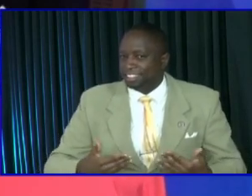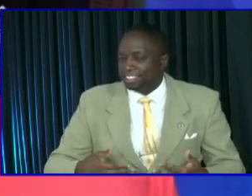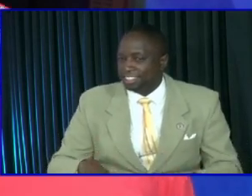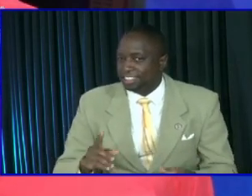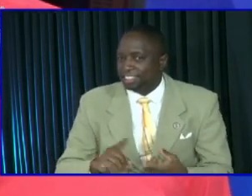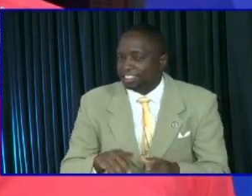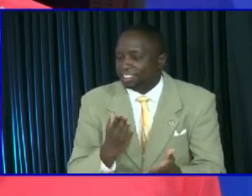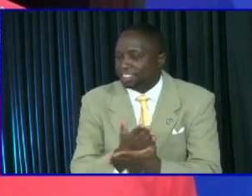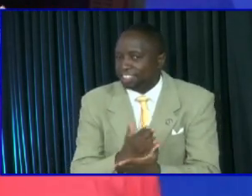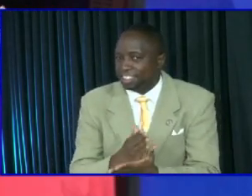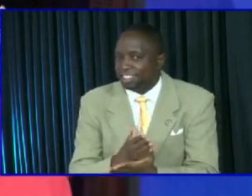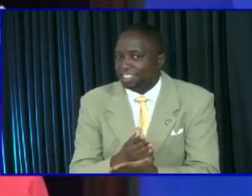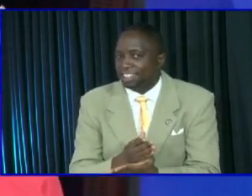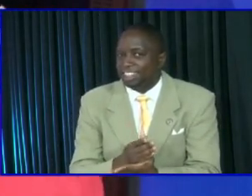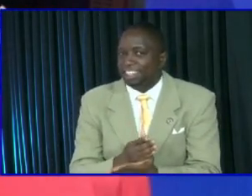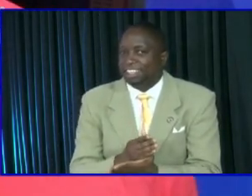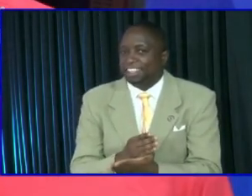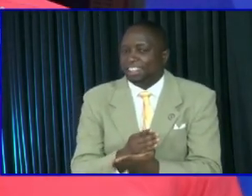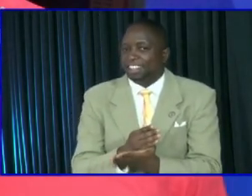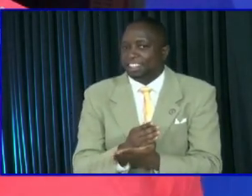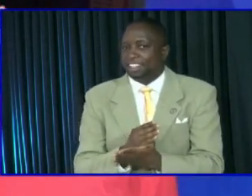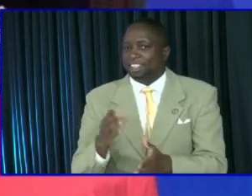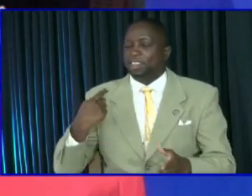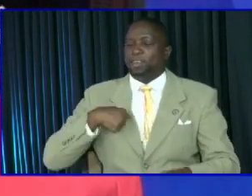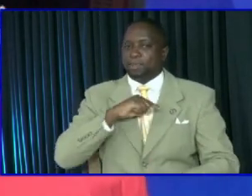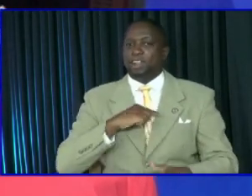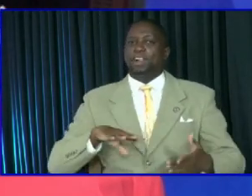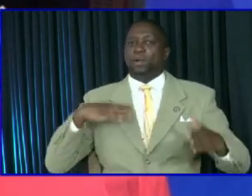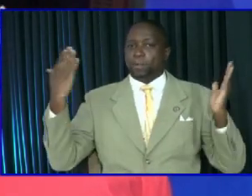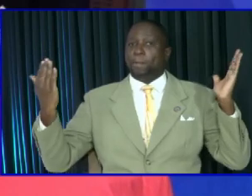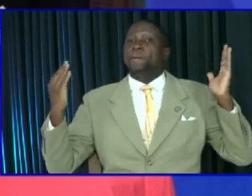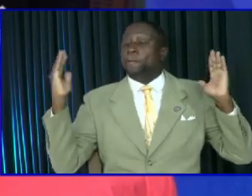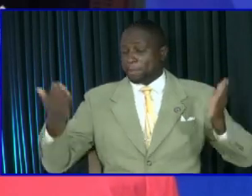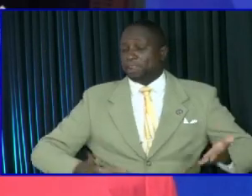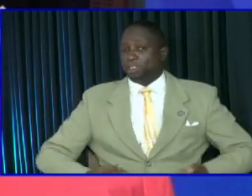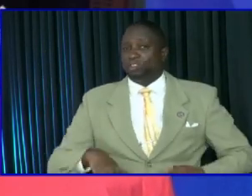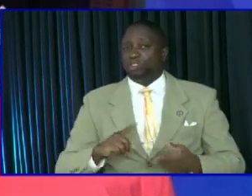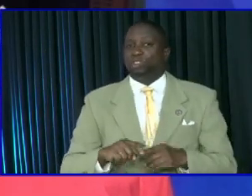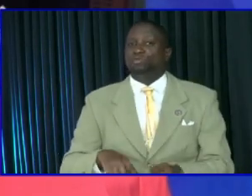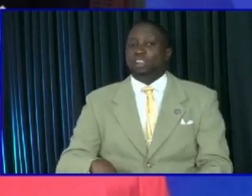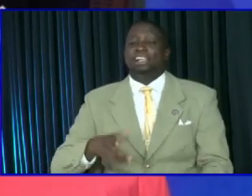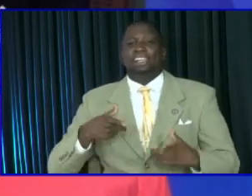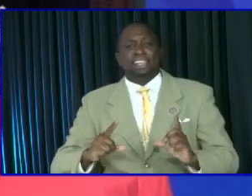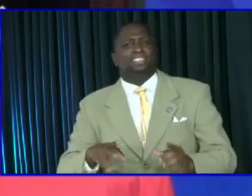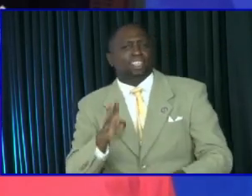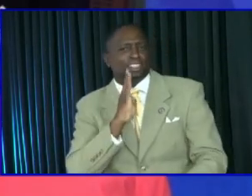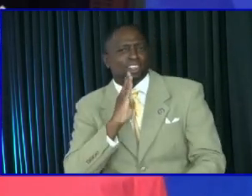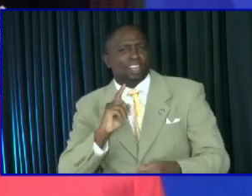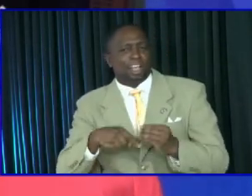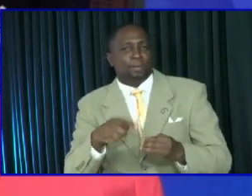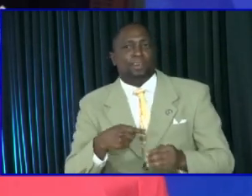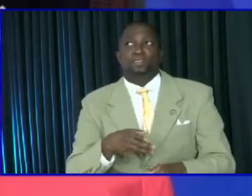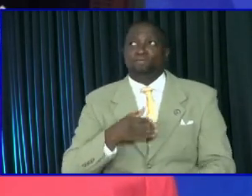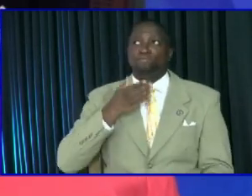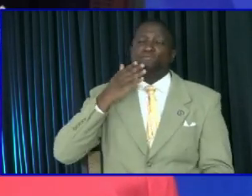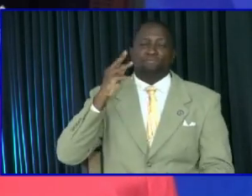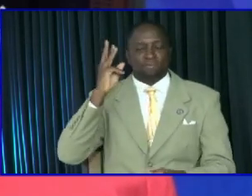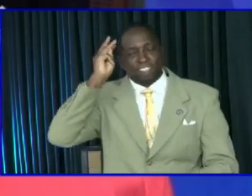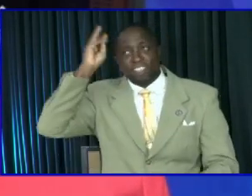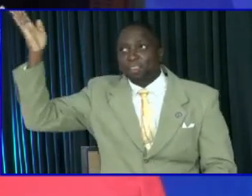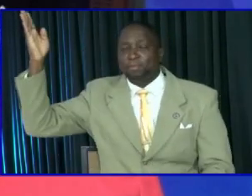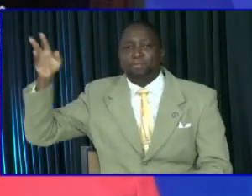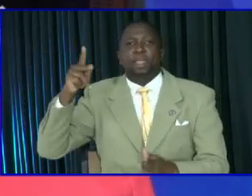share, and subscribe the link. We are welcoming you to the Let's Talk About Him campaign. If you have not